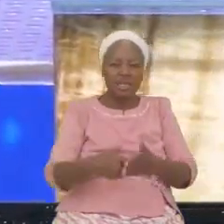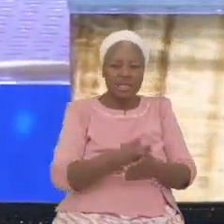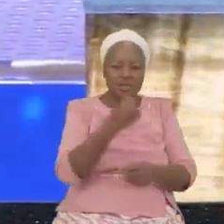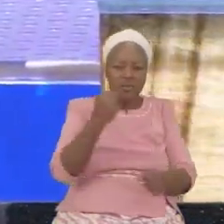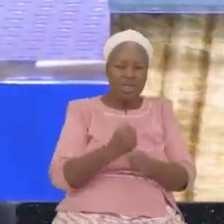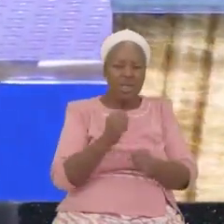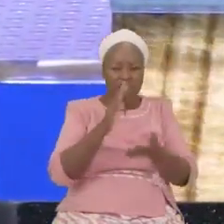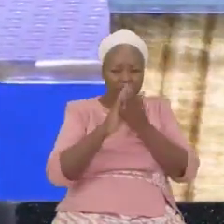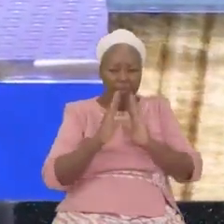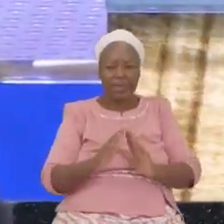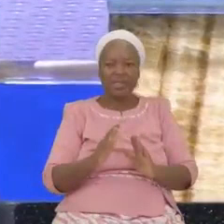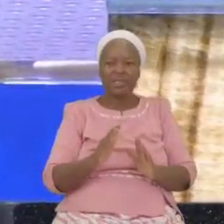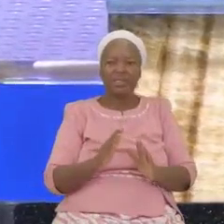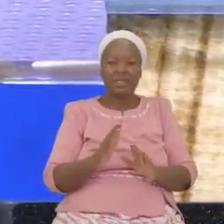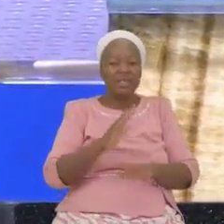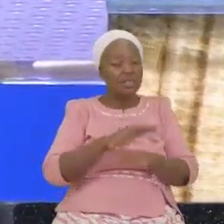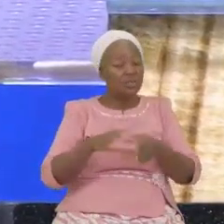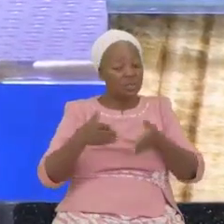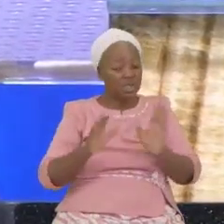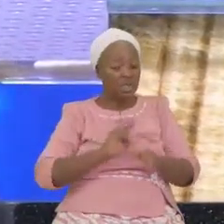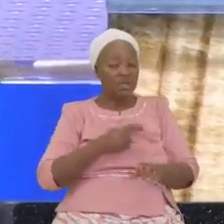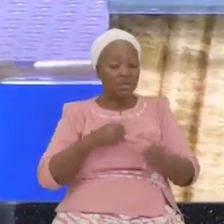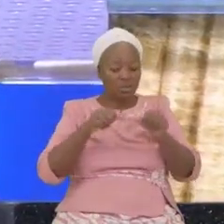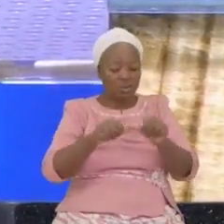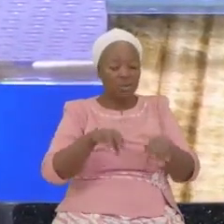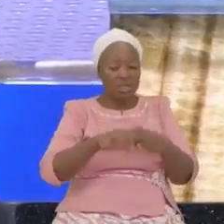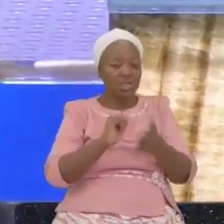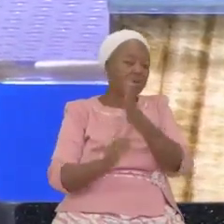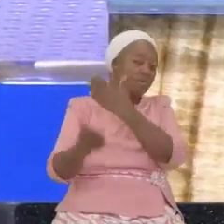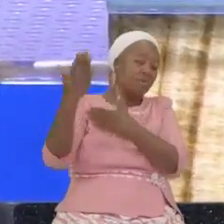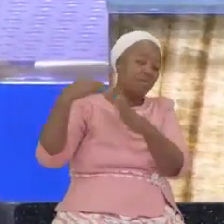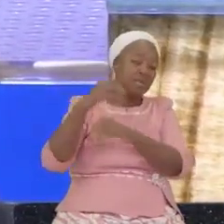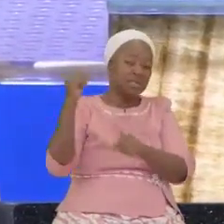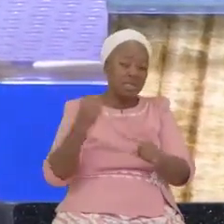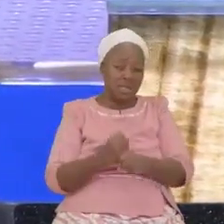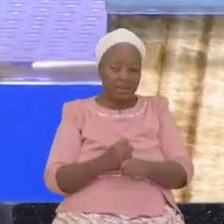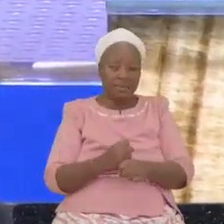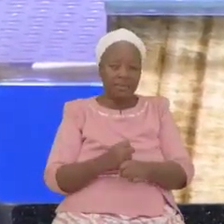peace. Don't let us go on like the previous year.